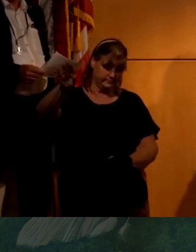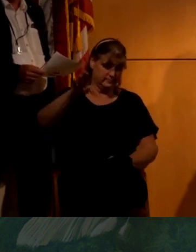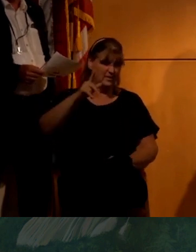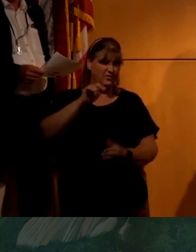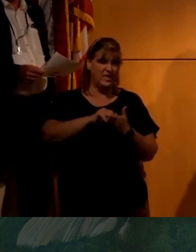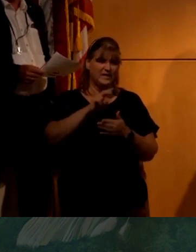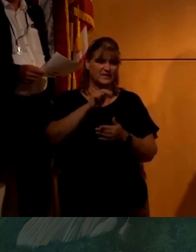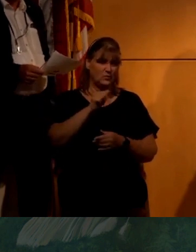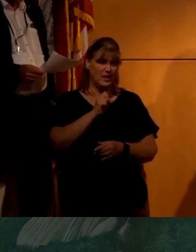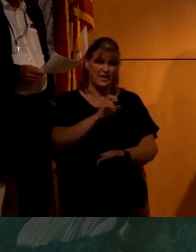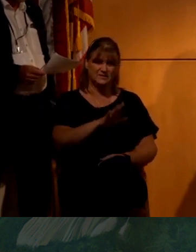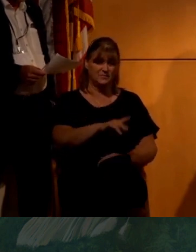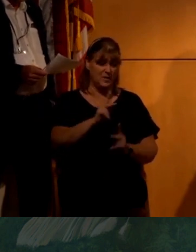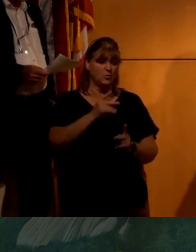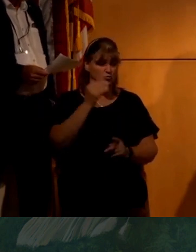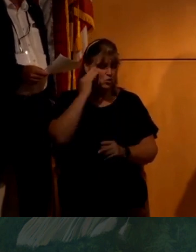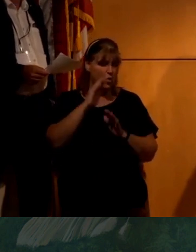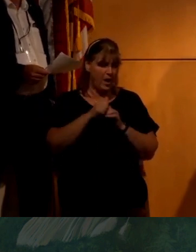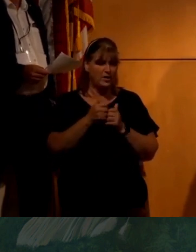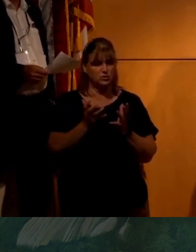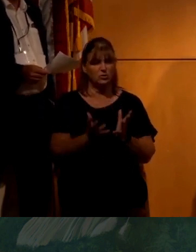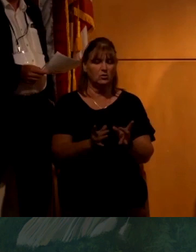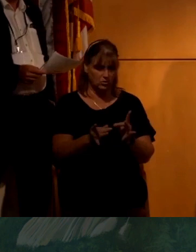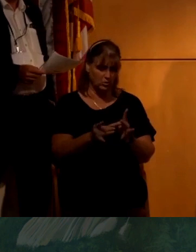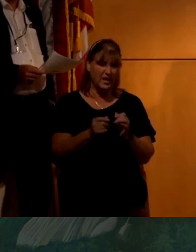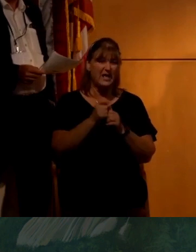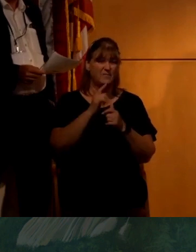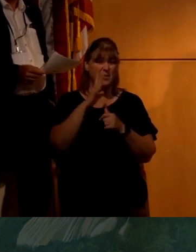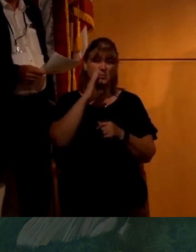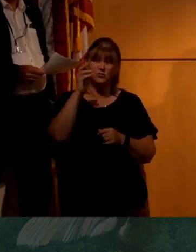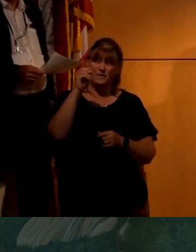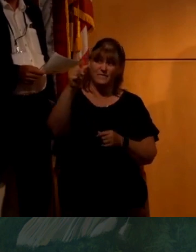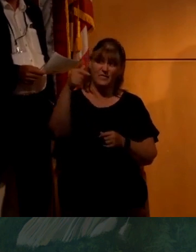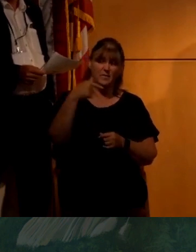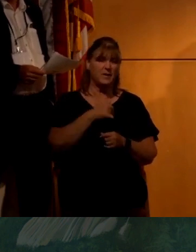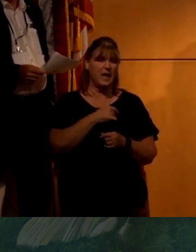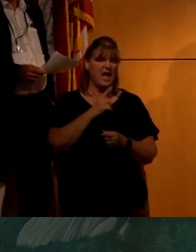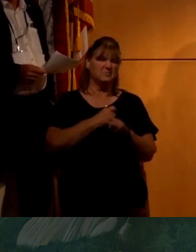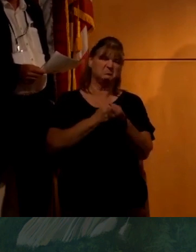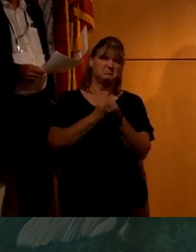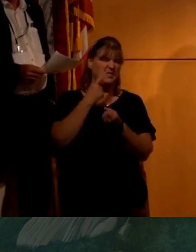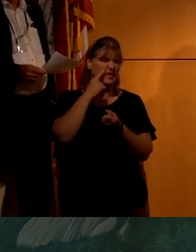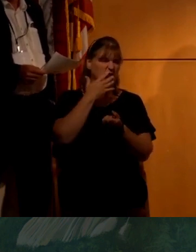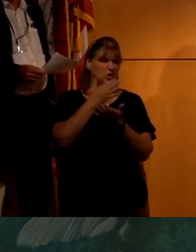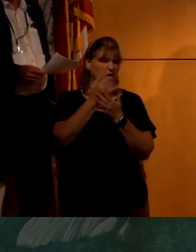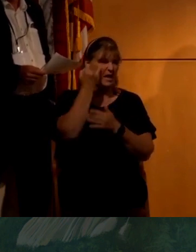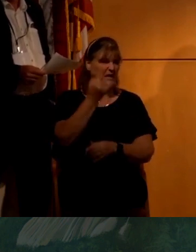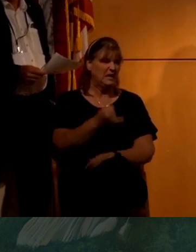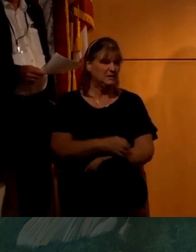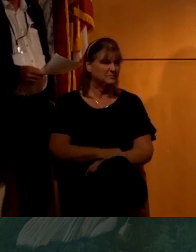NASA does, right? There are people out there who know how to do this. And if NASA were to fund them, I would find that to be a good idea.